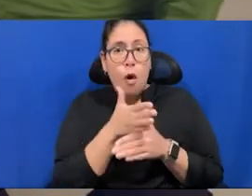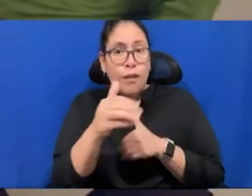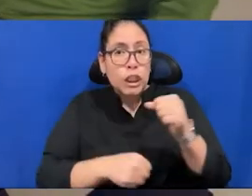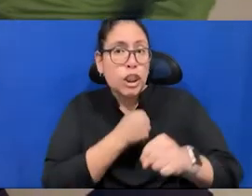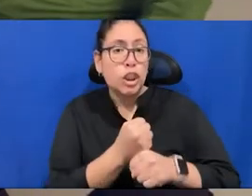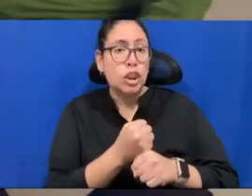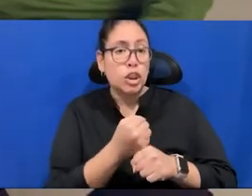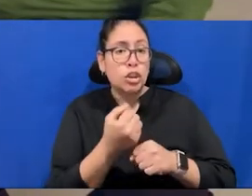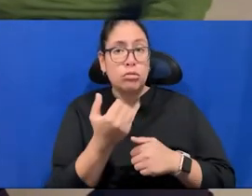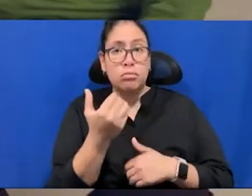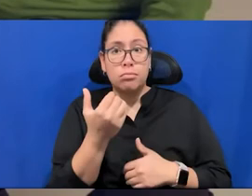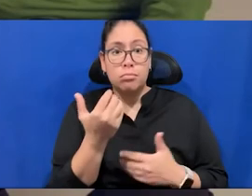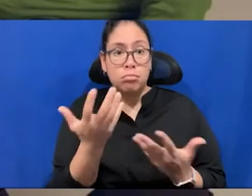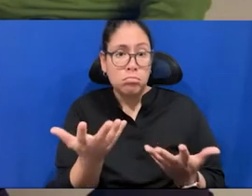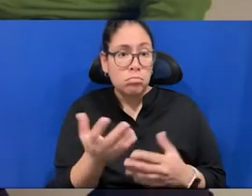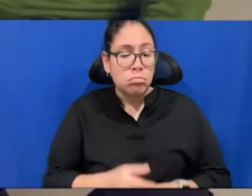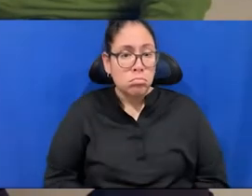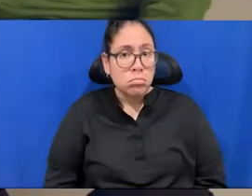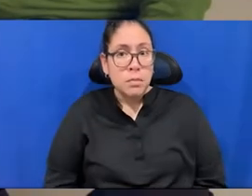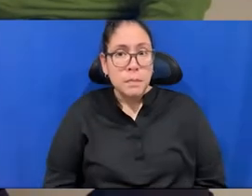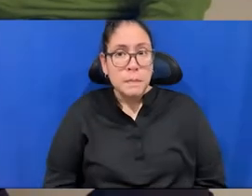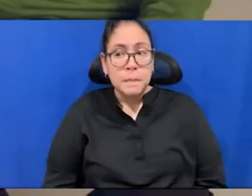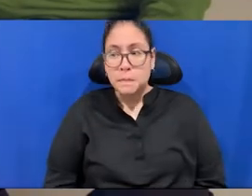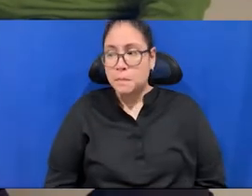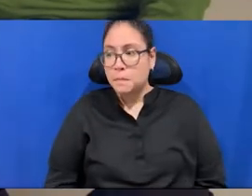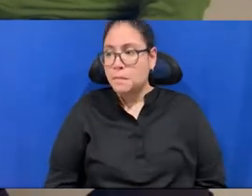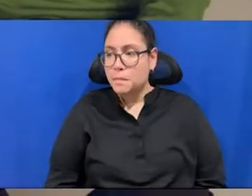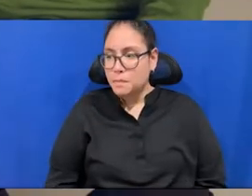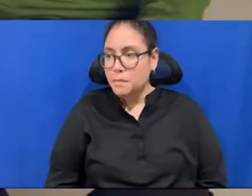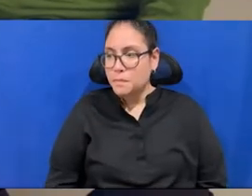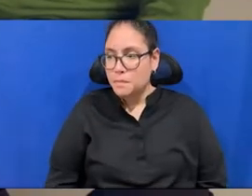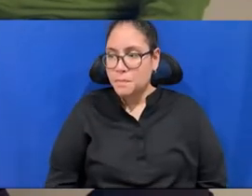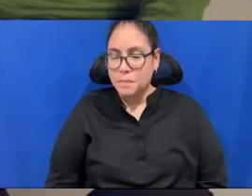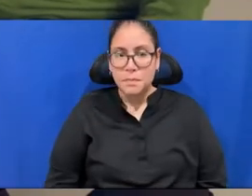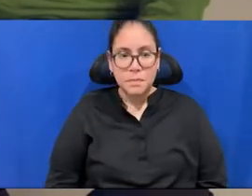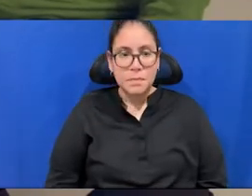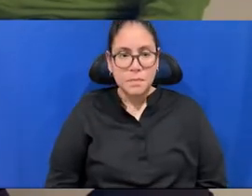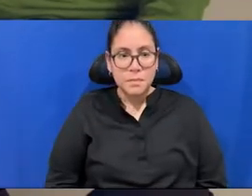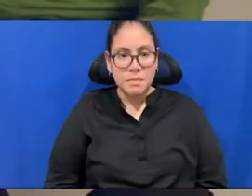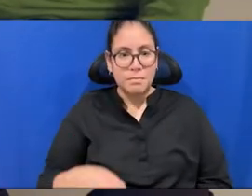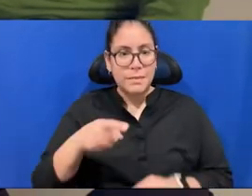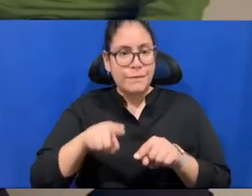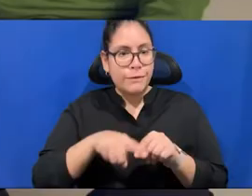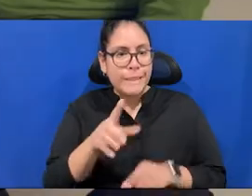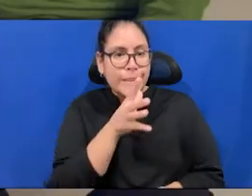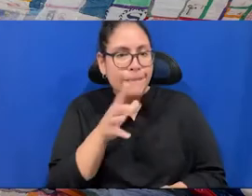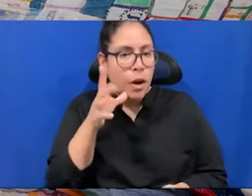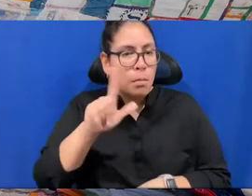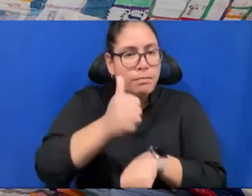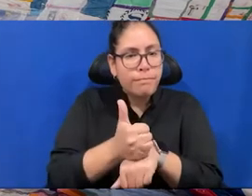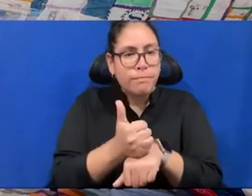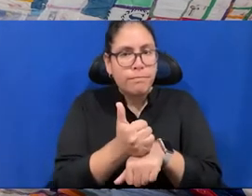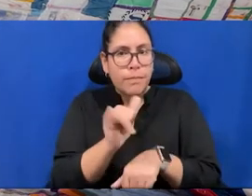think so. Part of the exhibition on the last floor is, is the community of Erosin, basically, and that it started with something which is called Museo Erosolar,